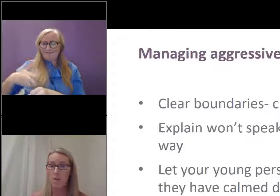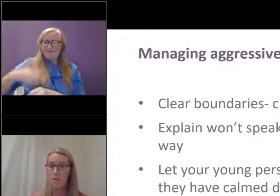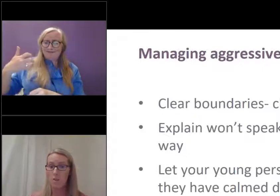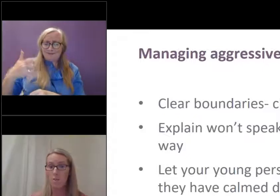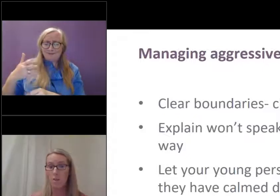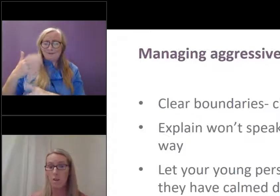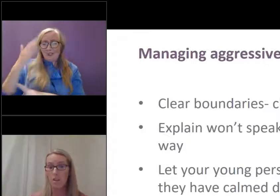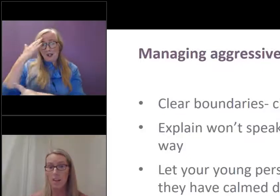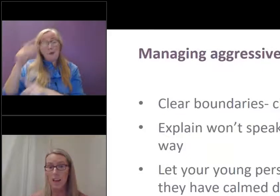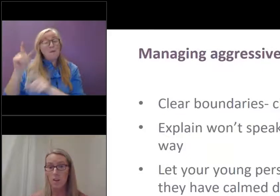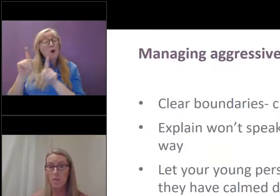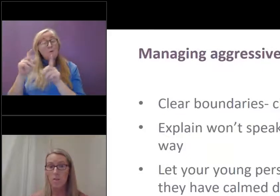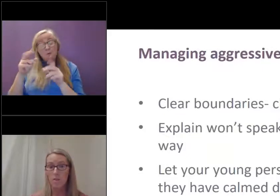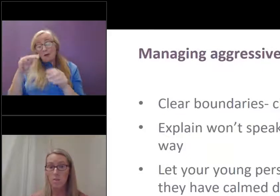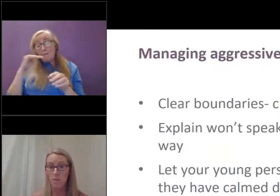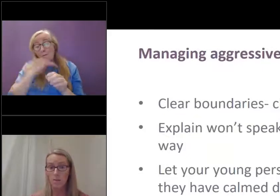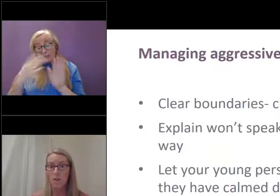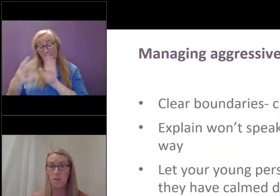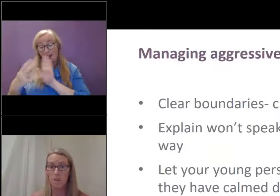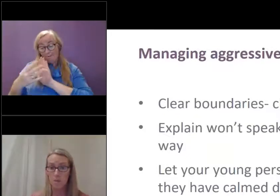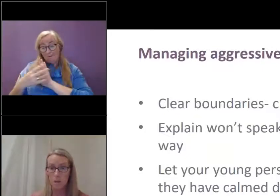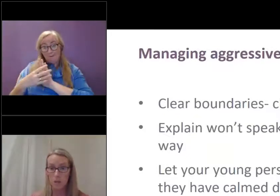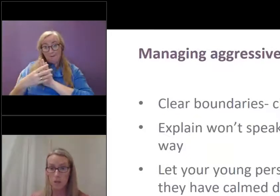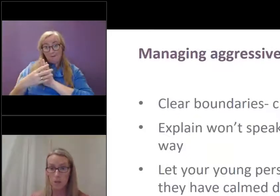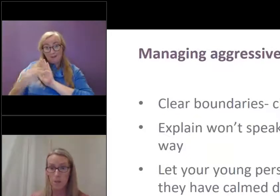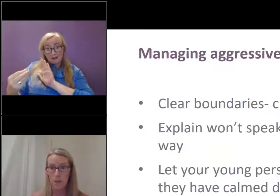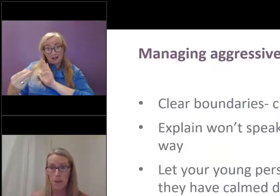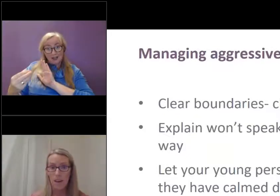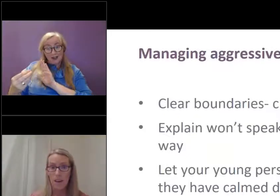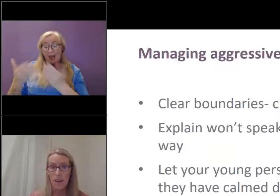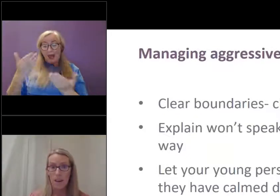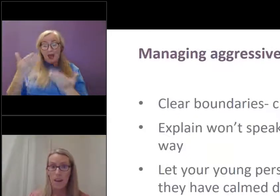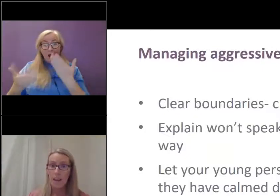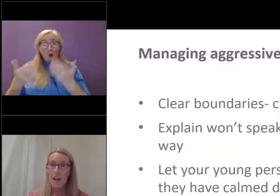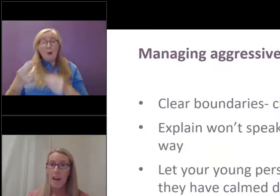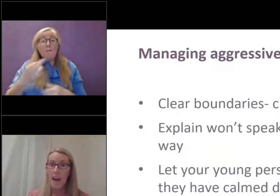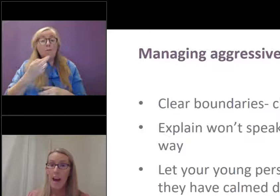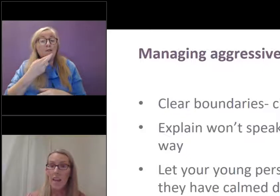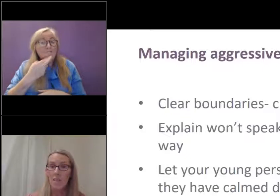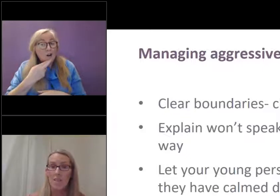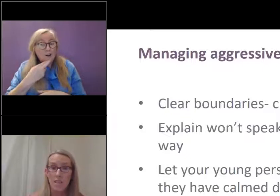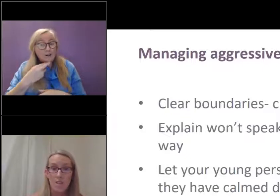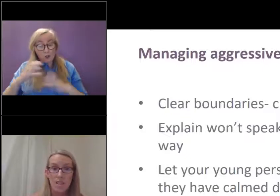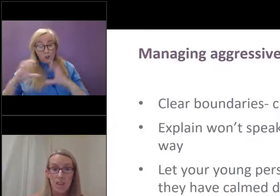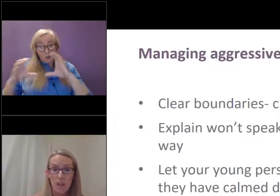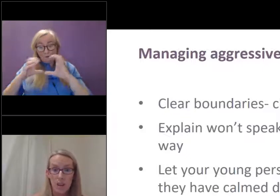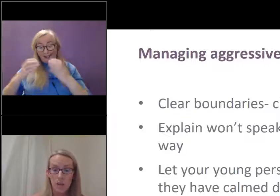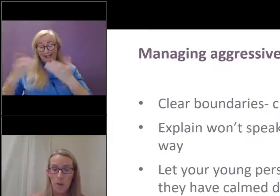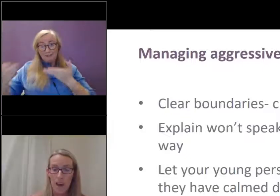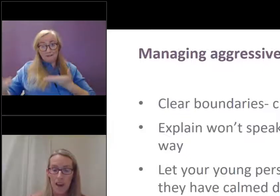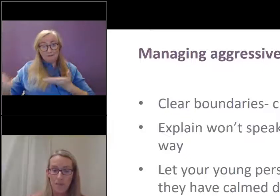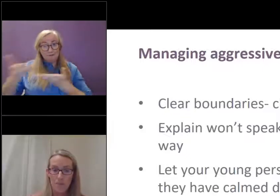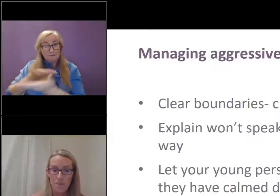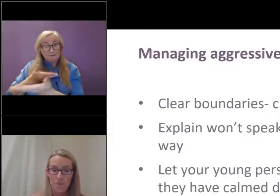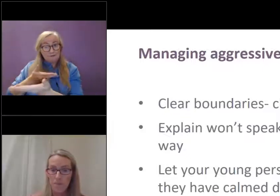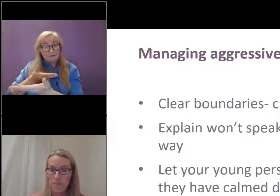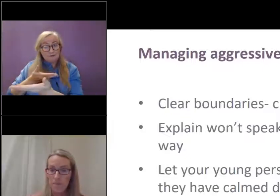suppose, model to the young person how you would prefer to be spoken to. And obviously just, you